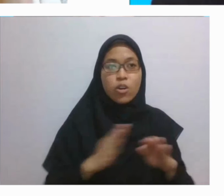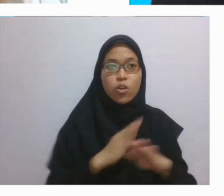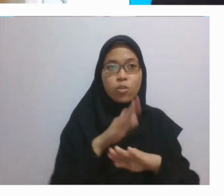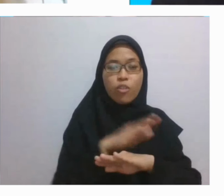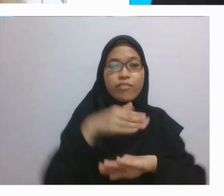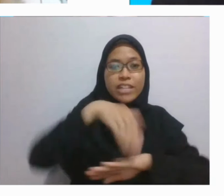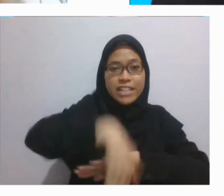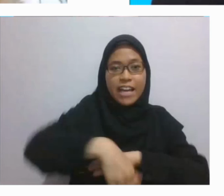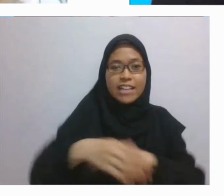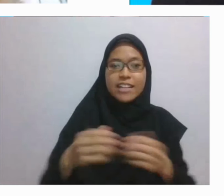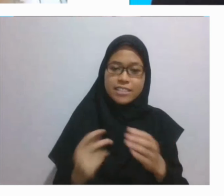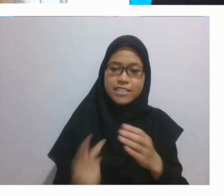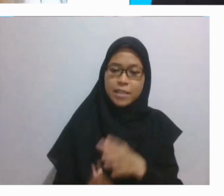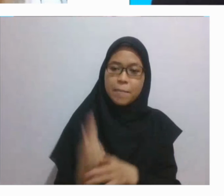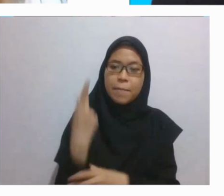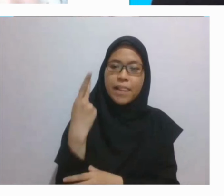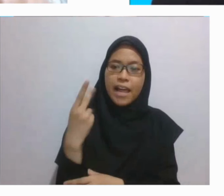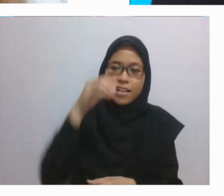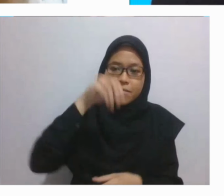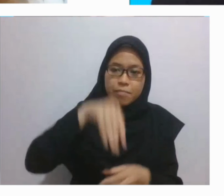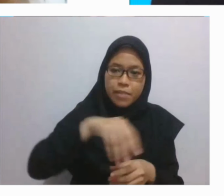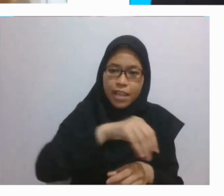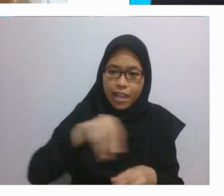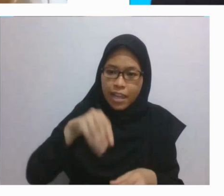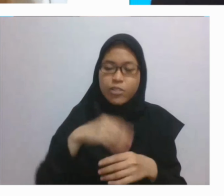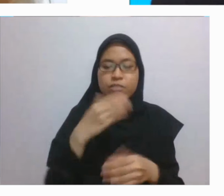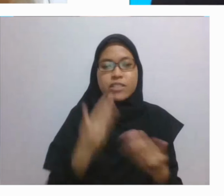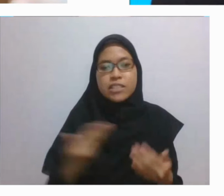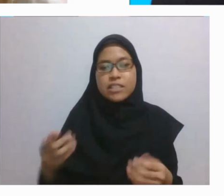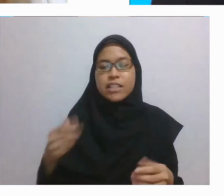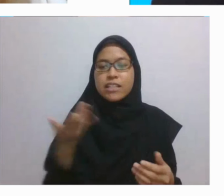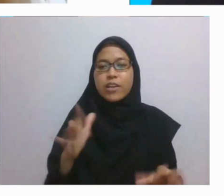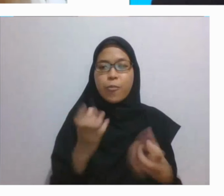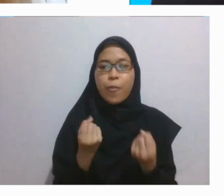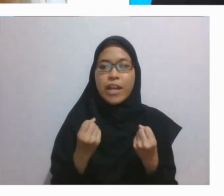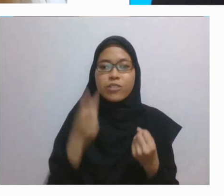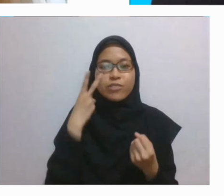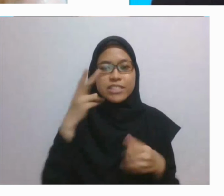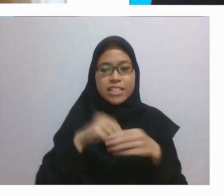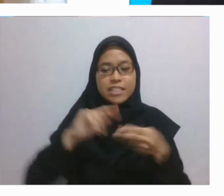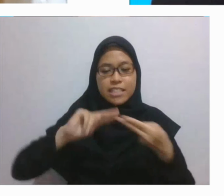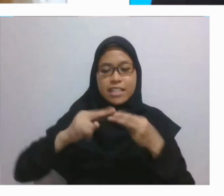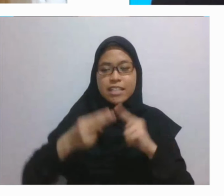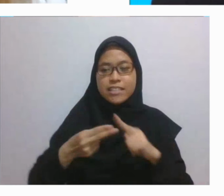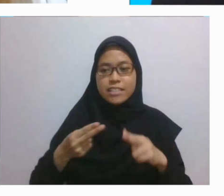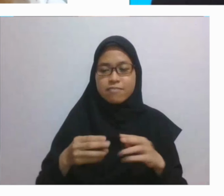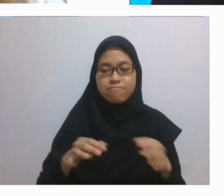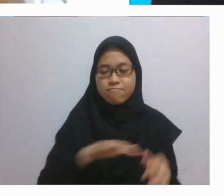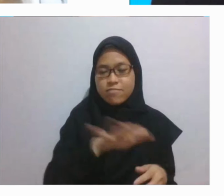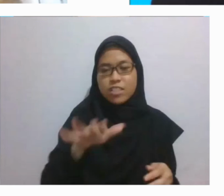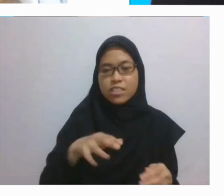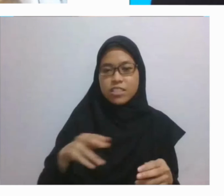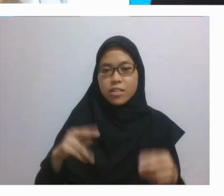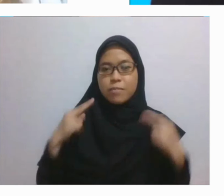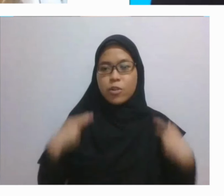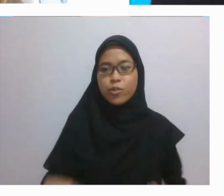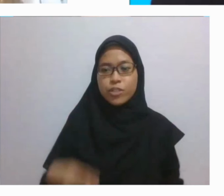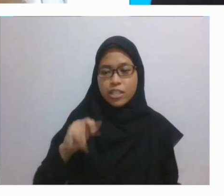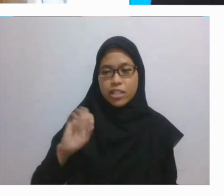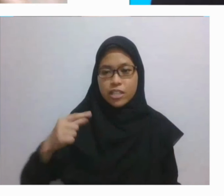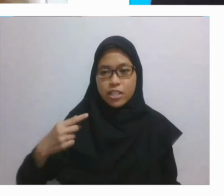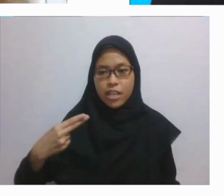with the things that they want to see in their neighborhood. So there are very active ways of just actually getting out and trying to bring more nature